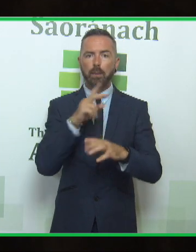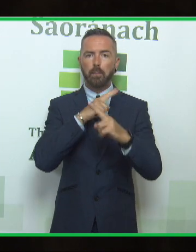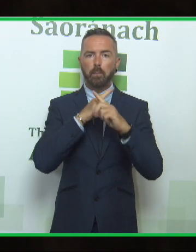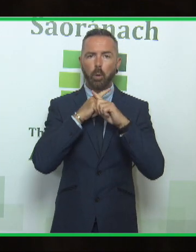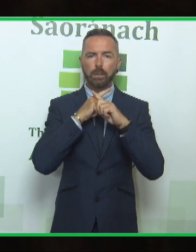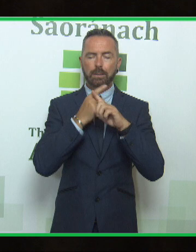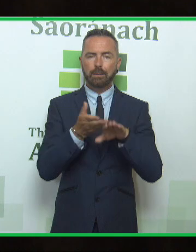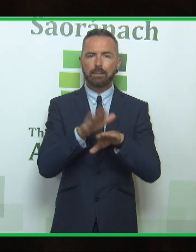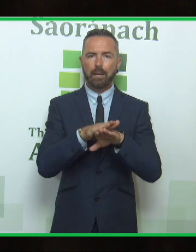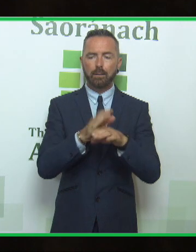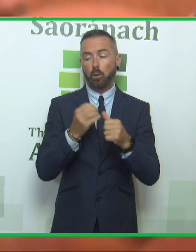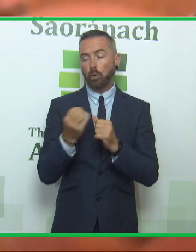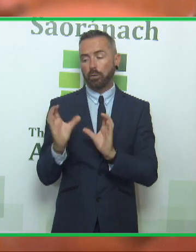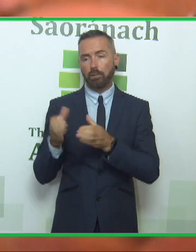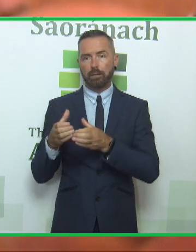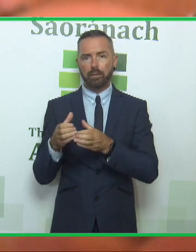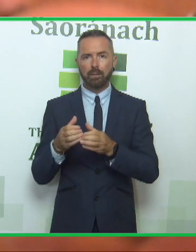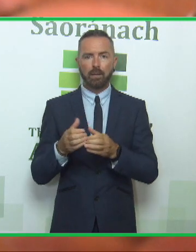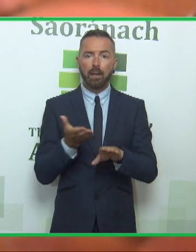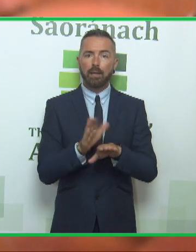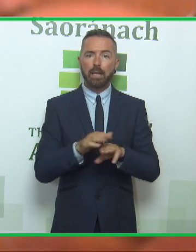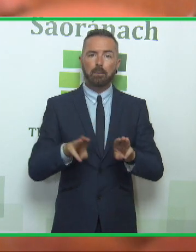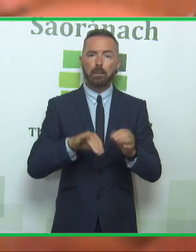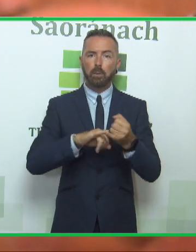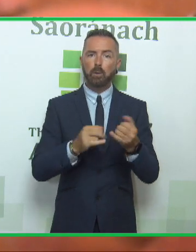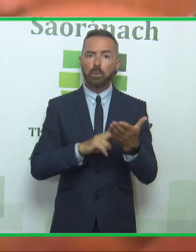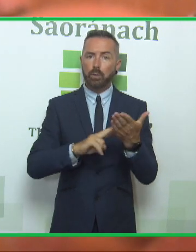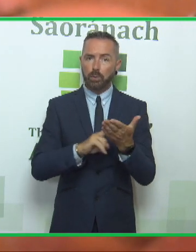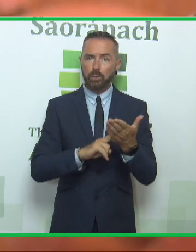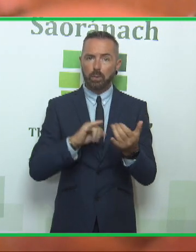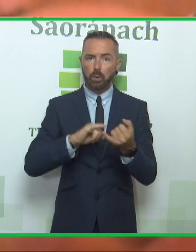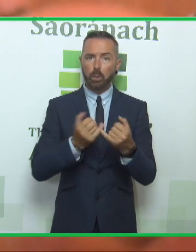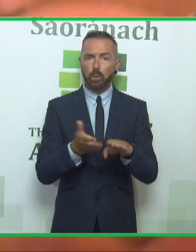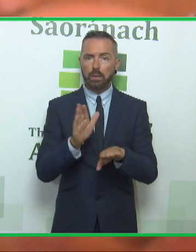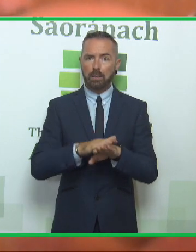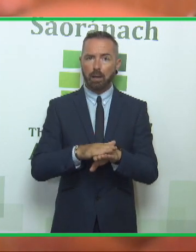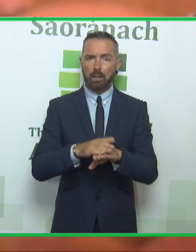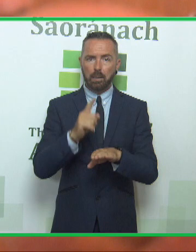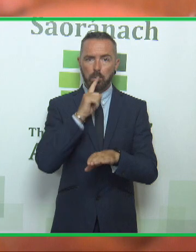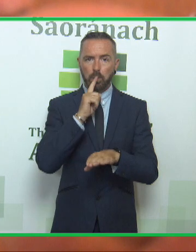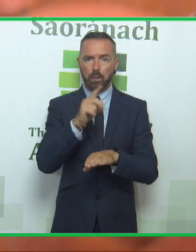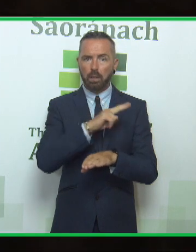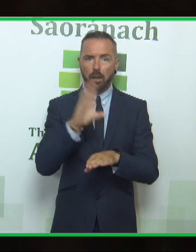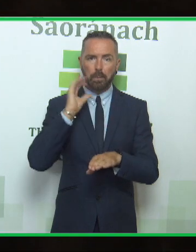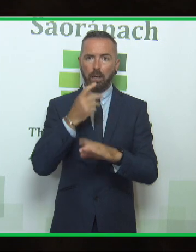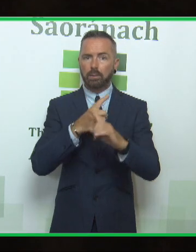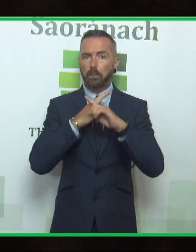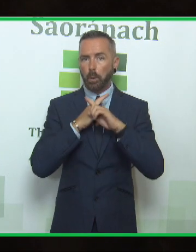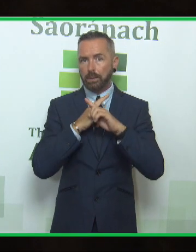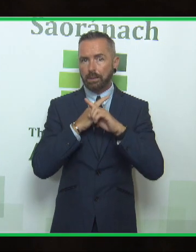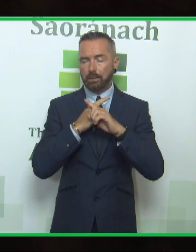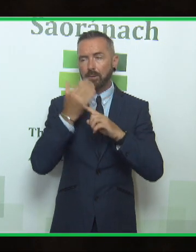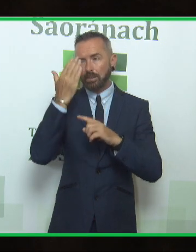other category. These are deaths in people who use drugs, who've died, but not as a result of poisonings. I hope